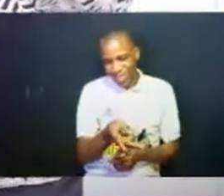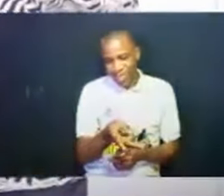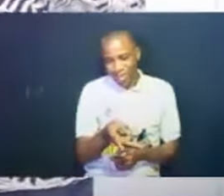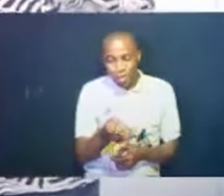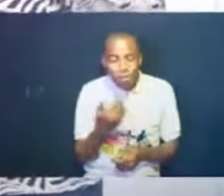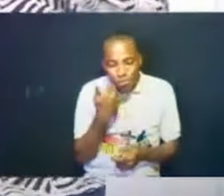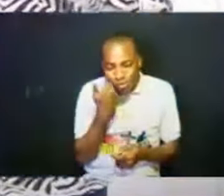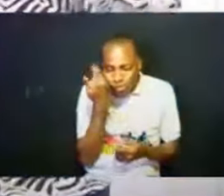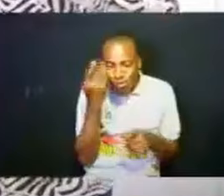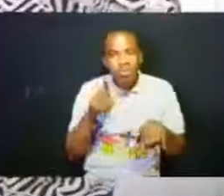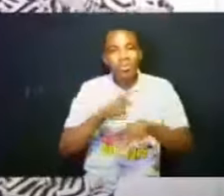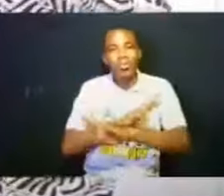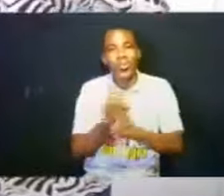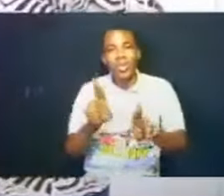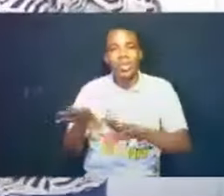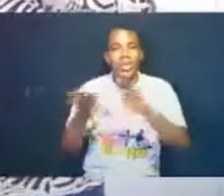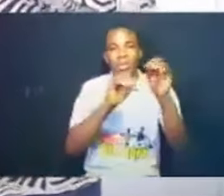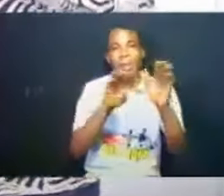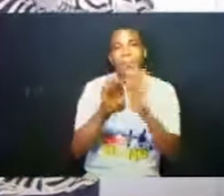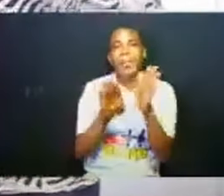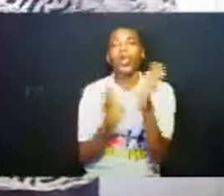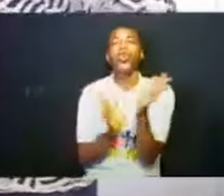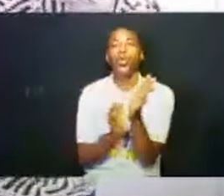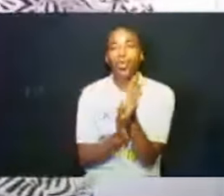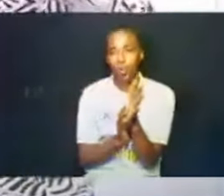school. And